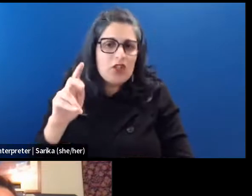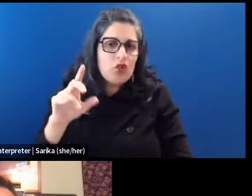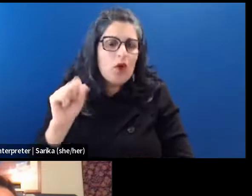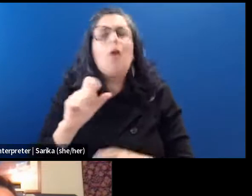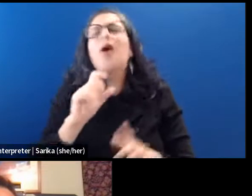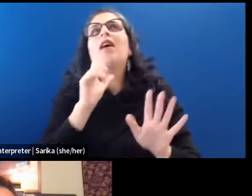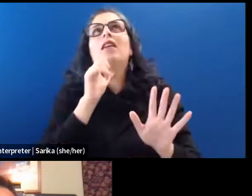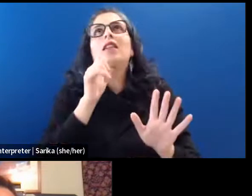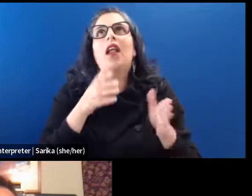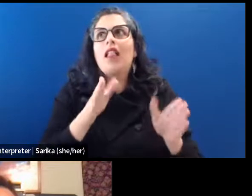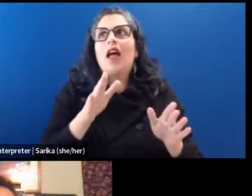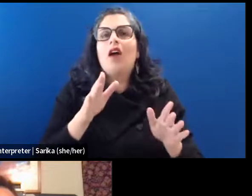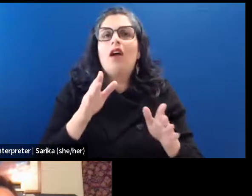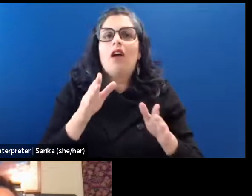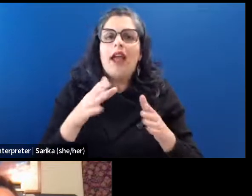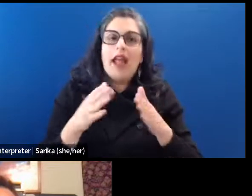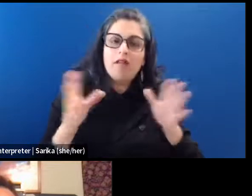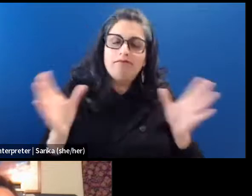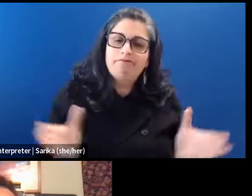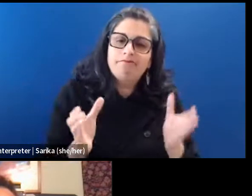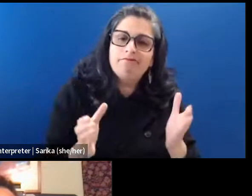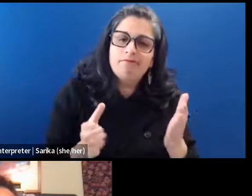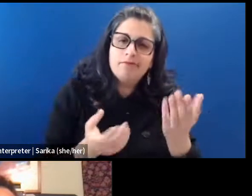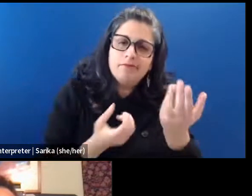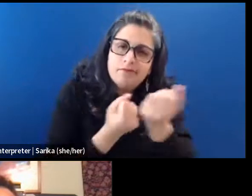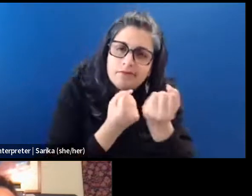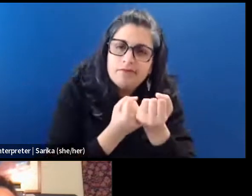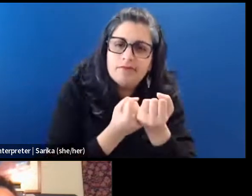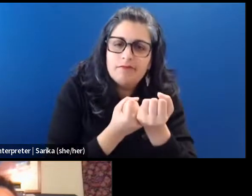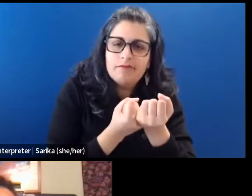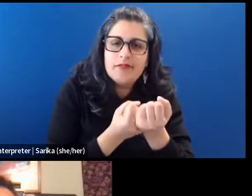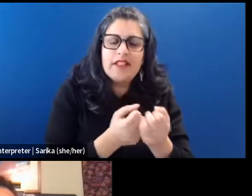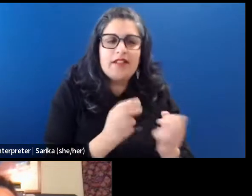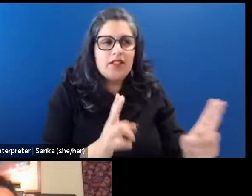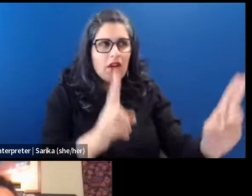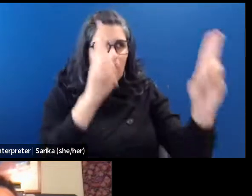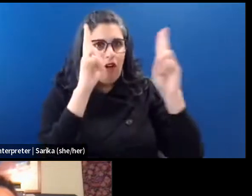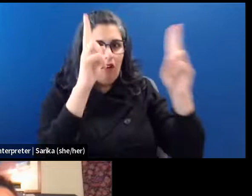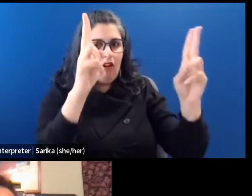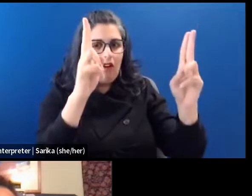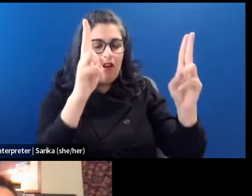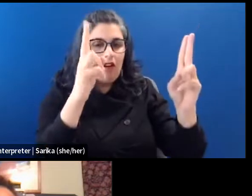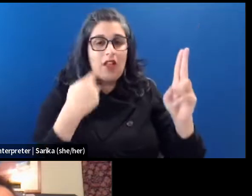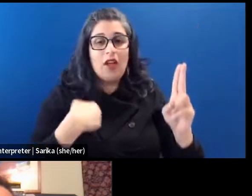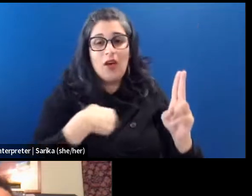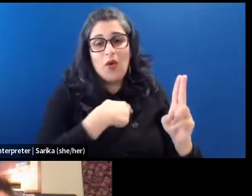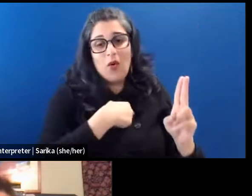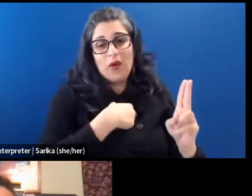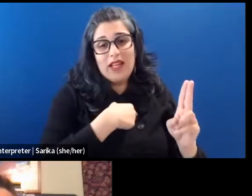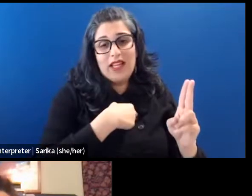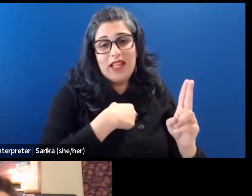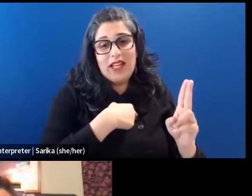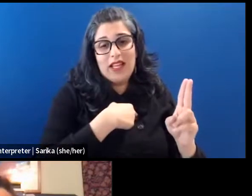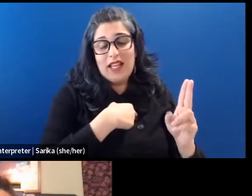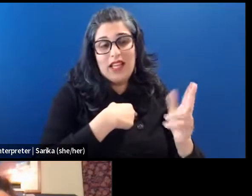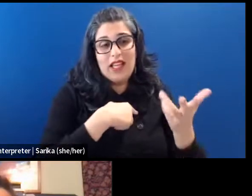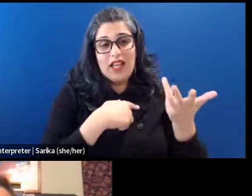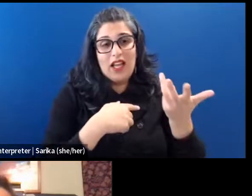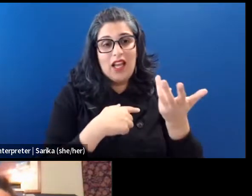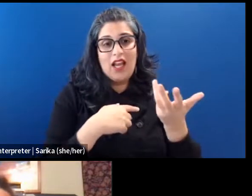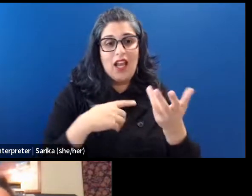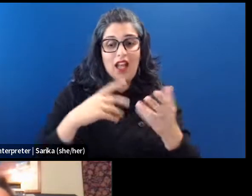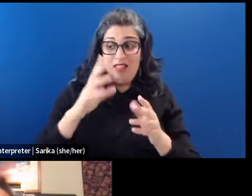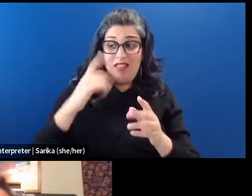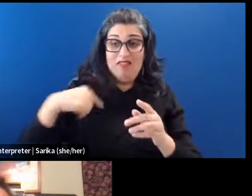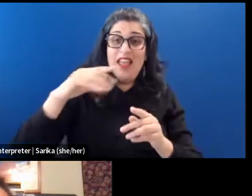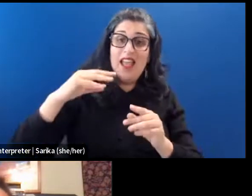is a better word, fosters an honoring of those whose shoulders upon whom we stand, that there